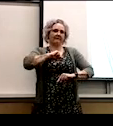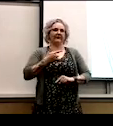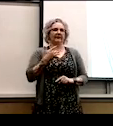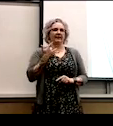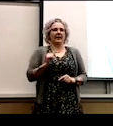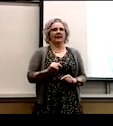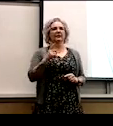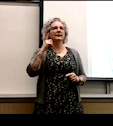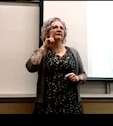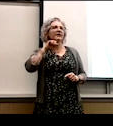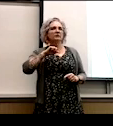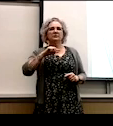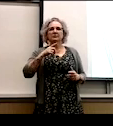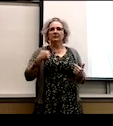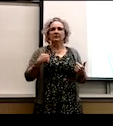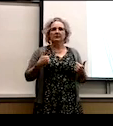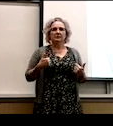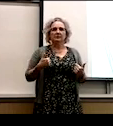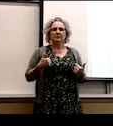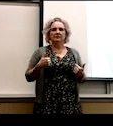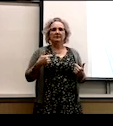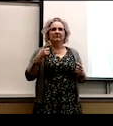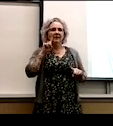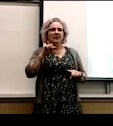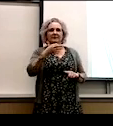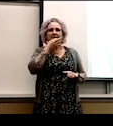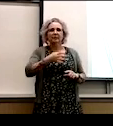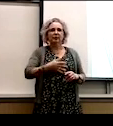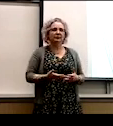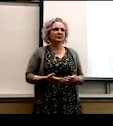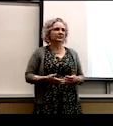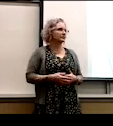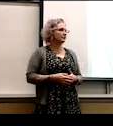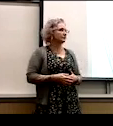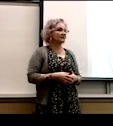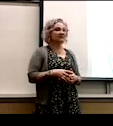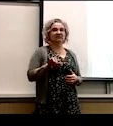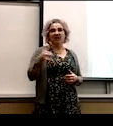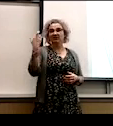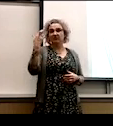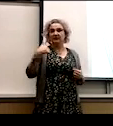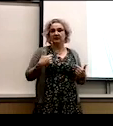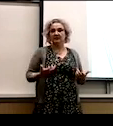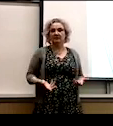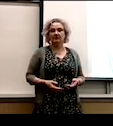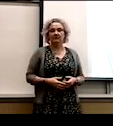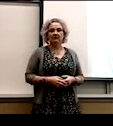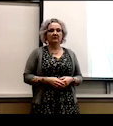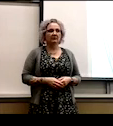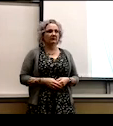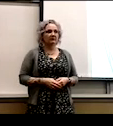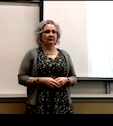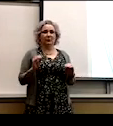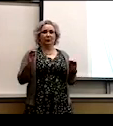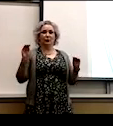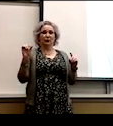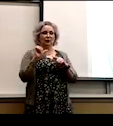disease. They came to me, so I had to be self-taught. That's why I'm an imposter. I never had